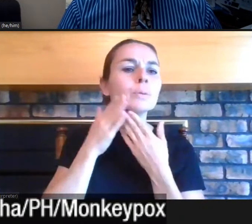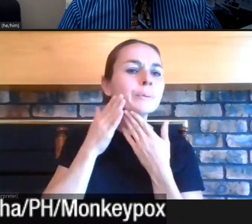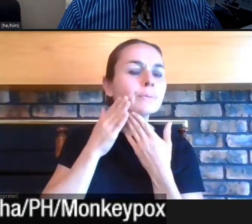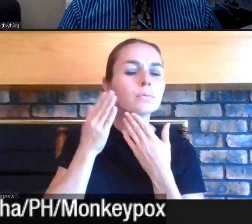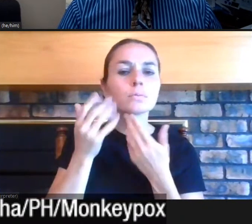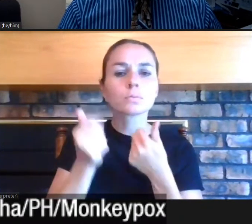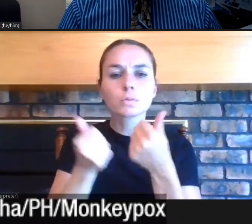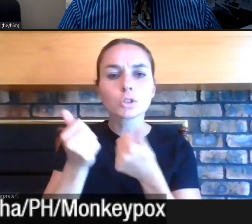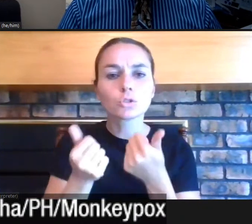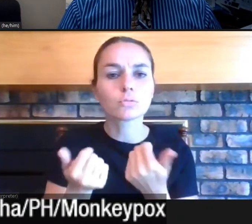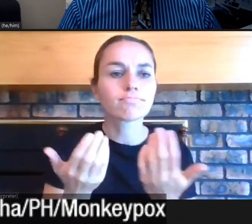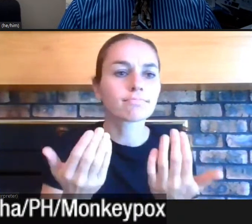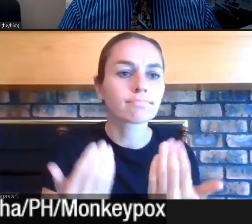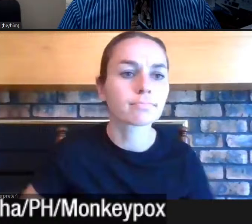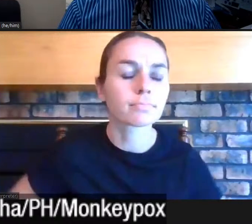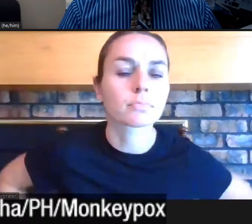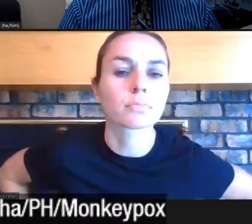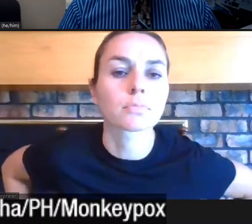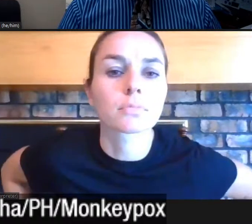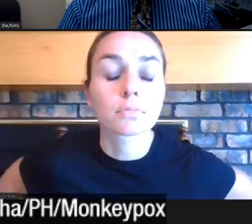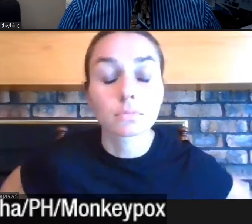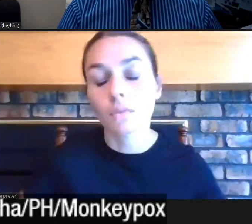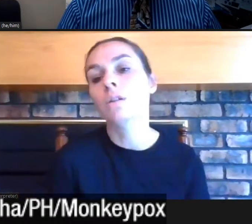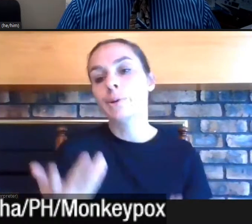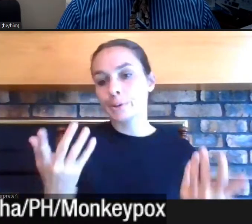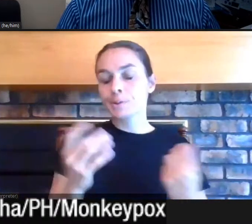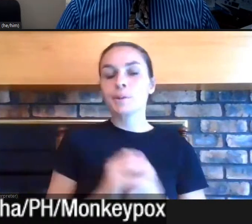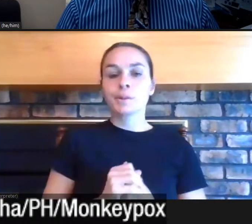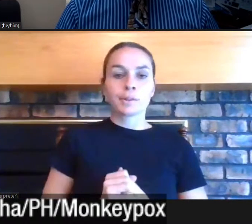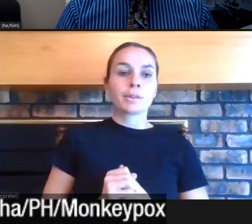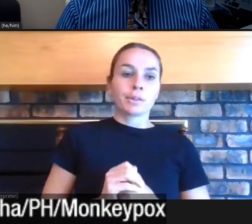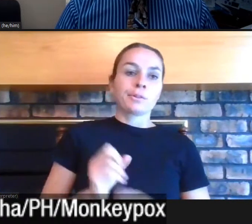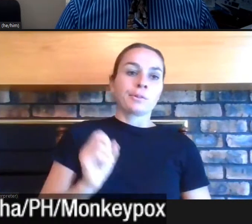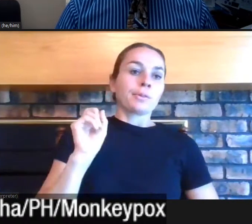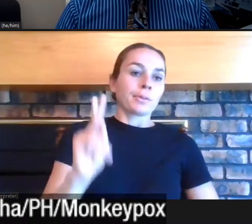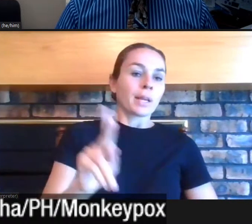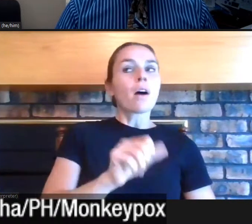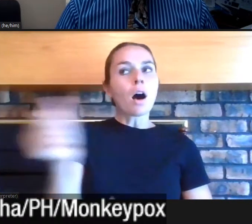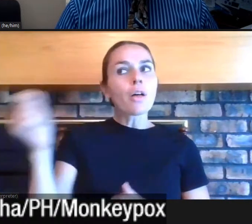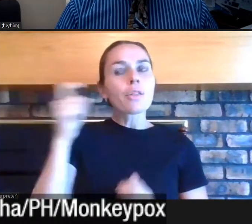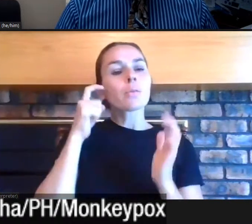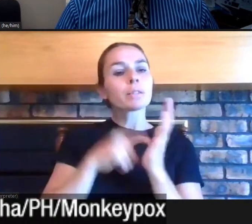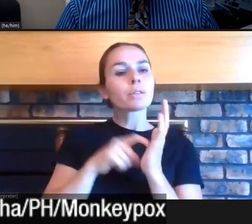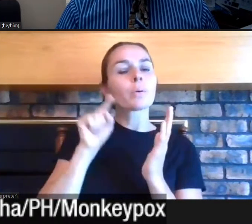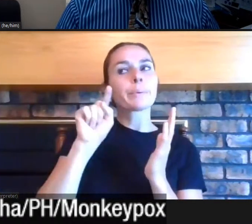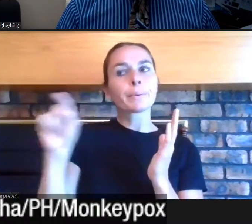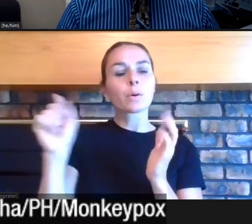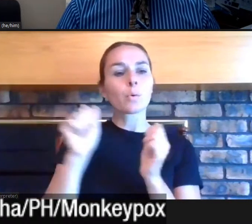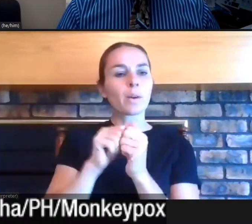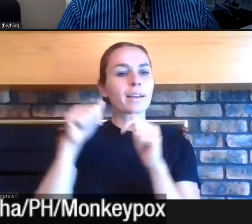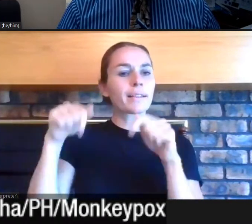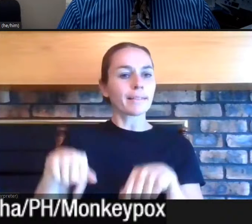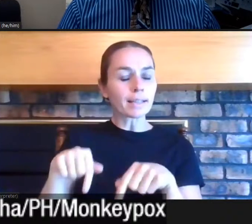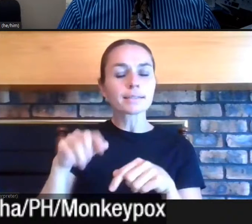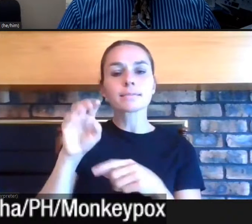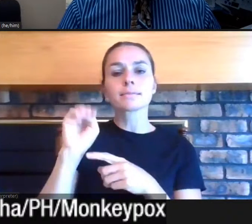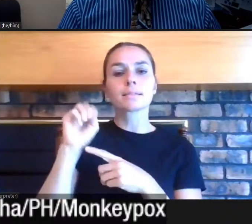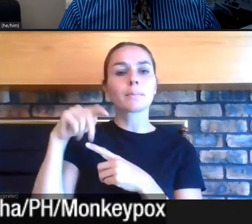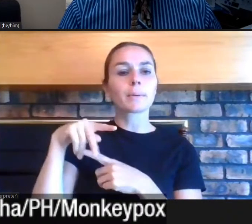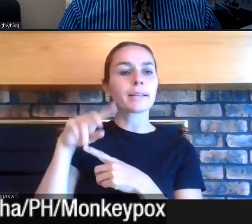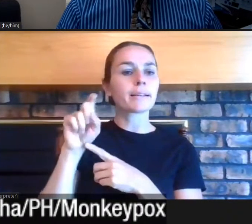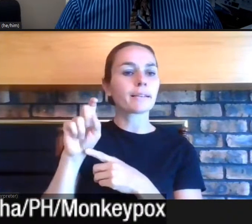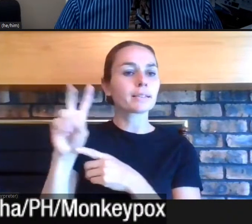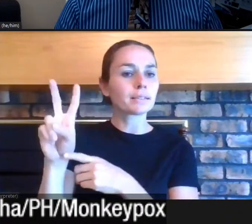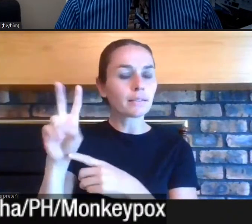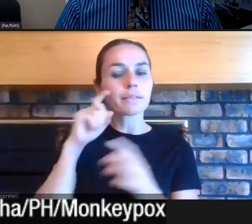Thank you. Yeah, in previous cases and outbreaks with monkeypox or MPXV, we